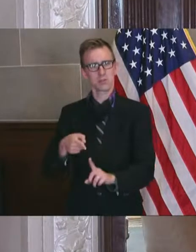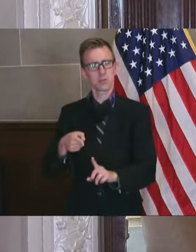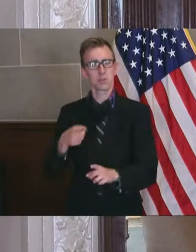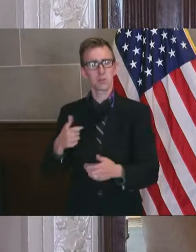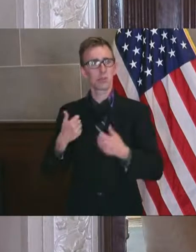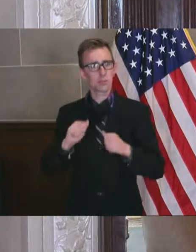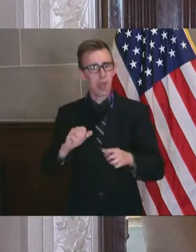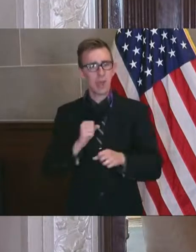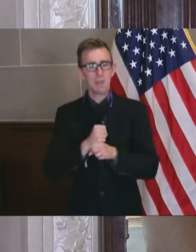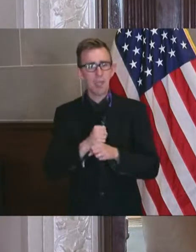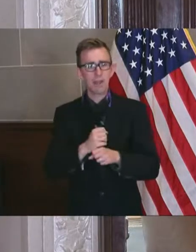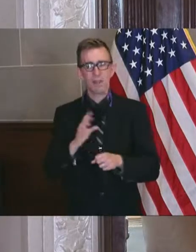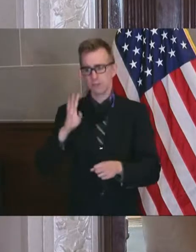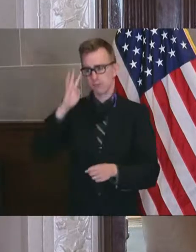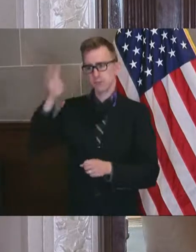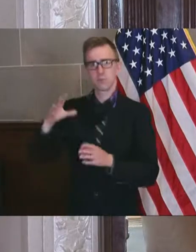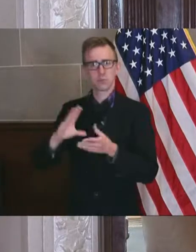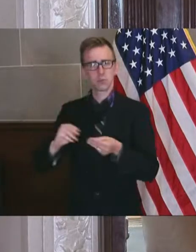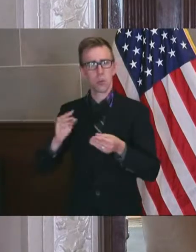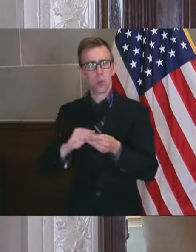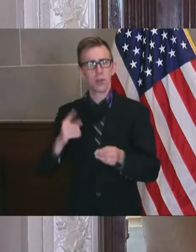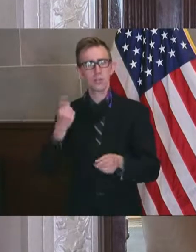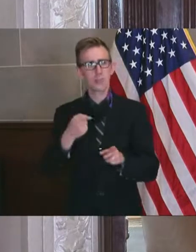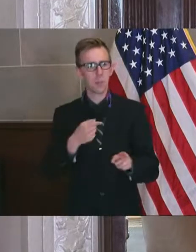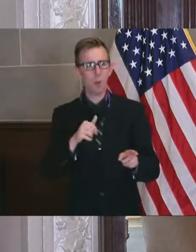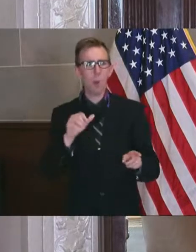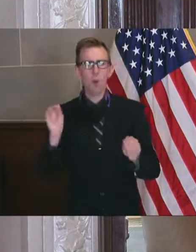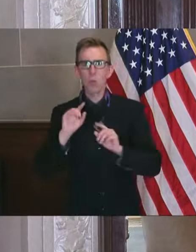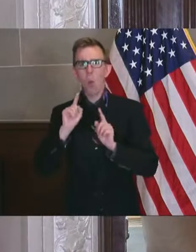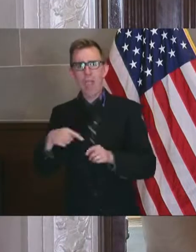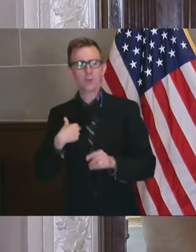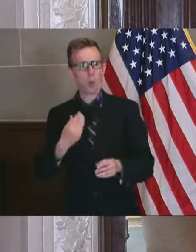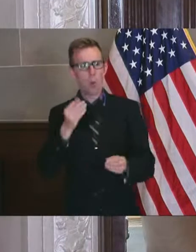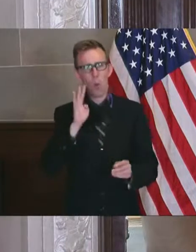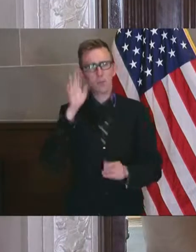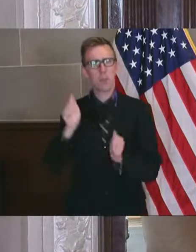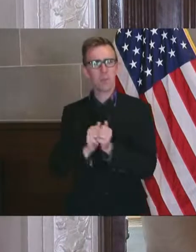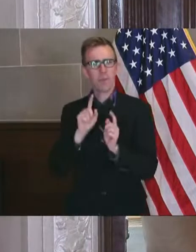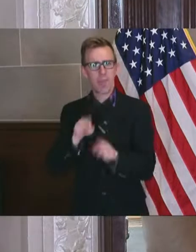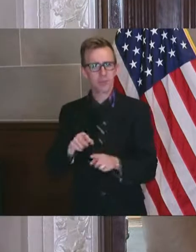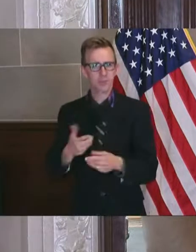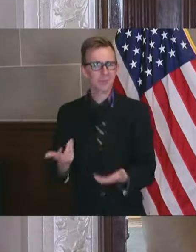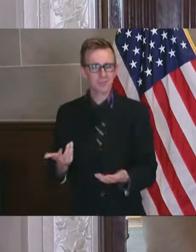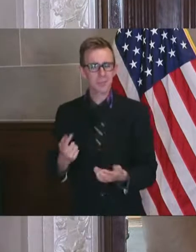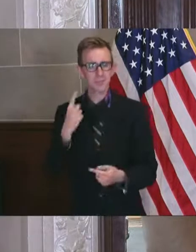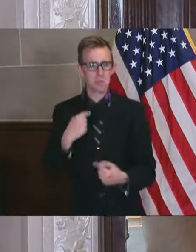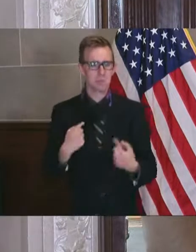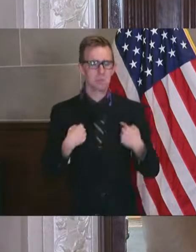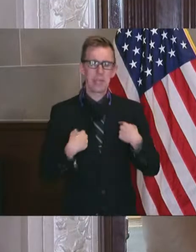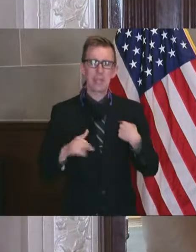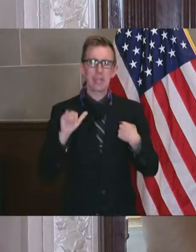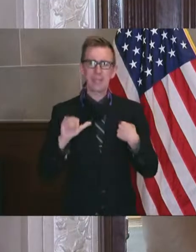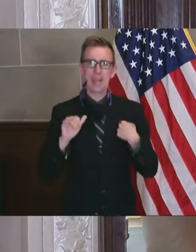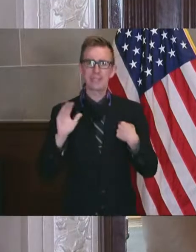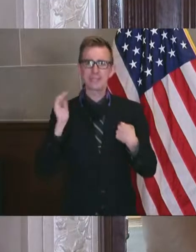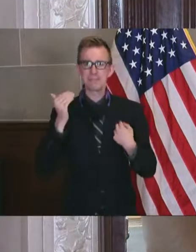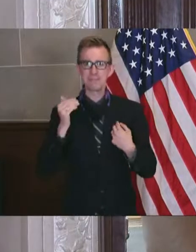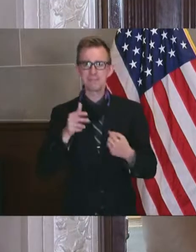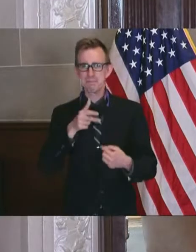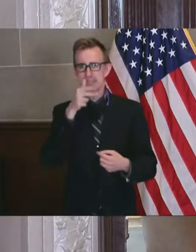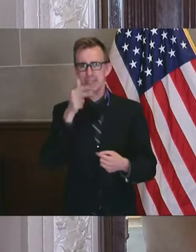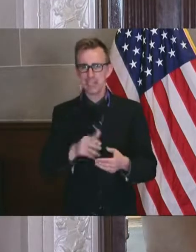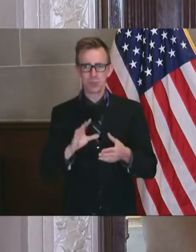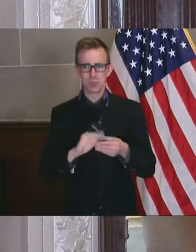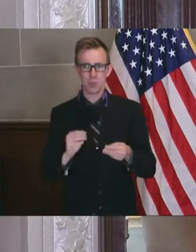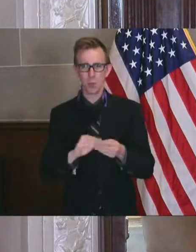trying to make a story out of something that somebody doesn't have the answer to what you're wanting. And to me, it's just a poor article to start off